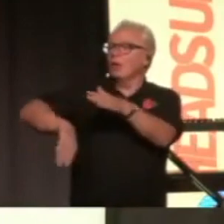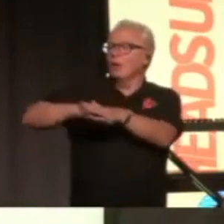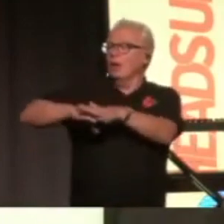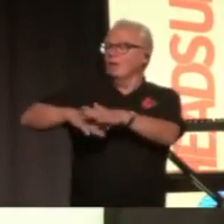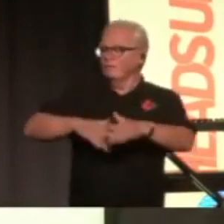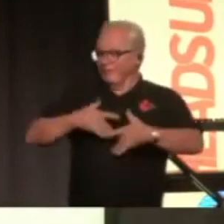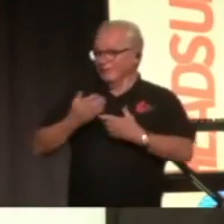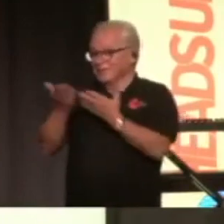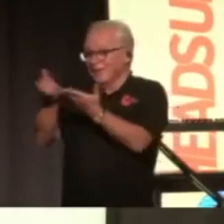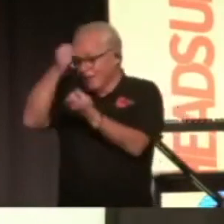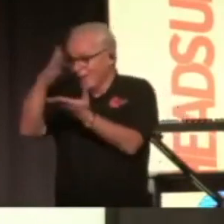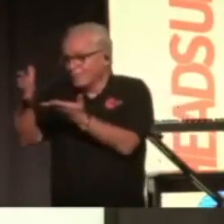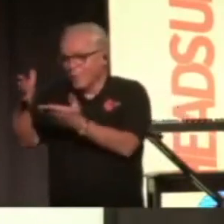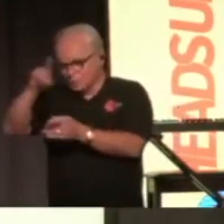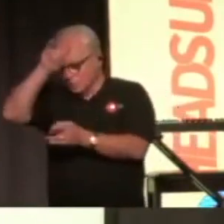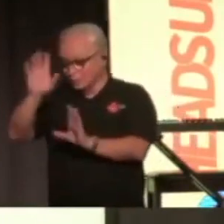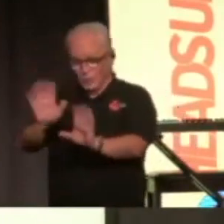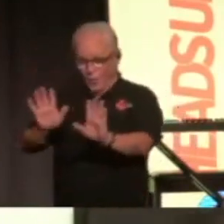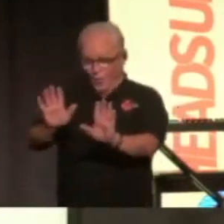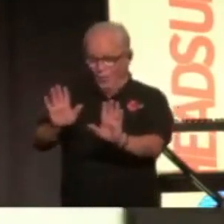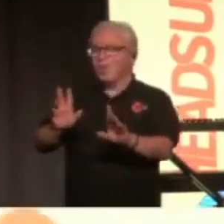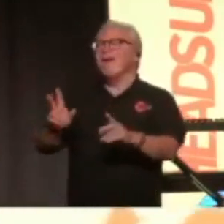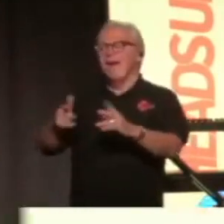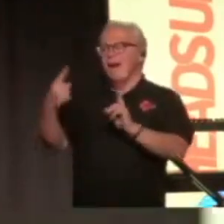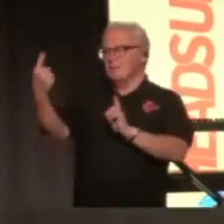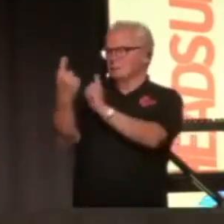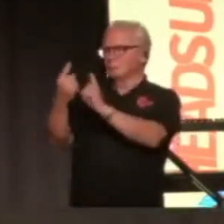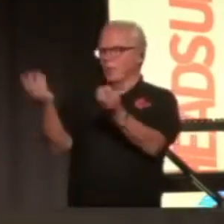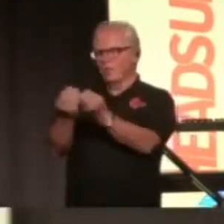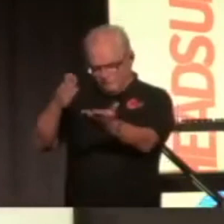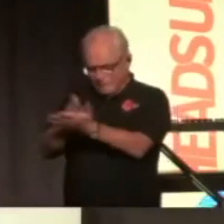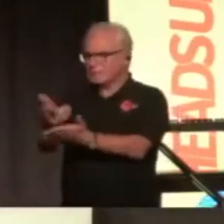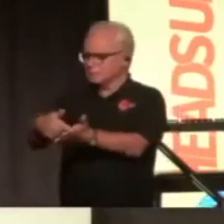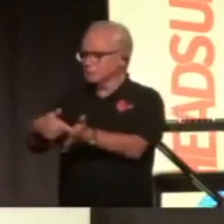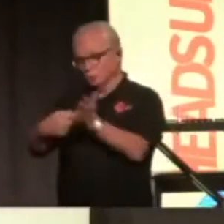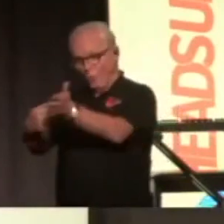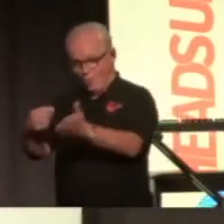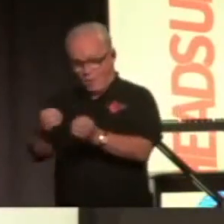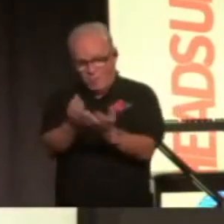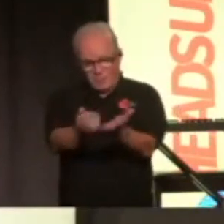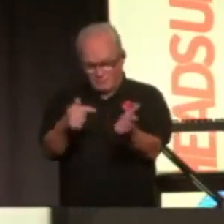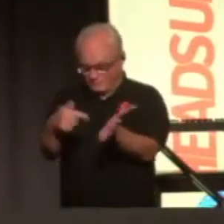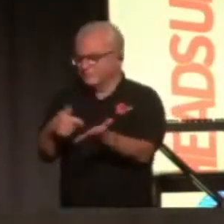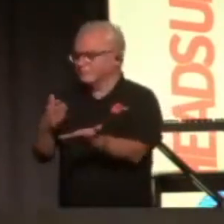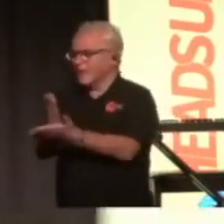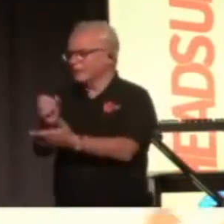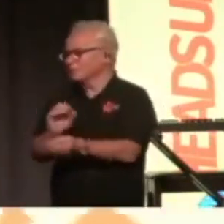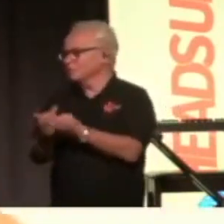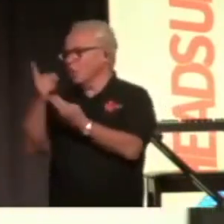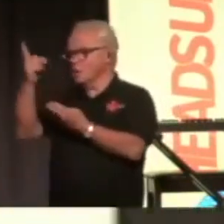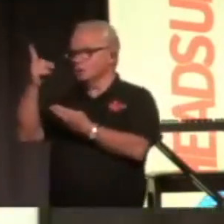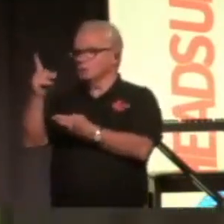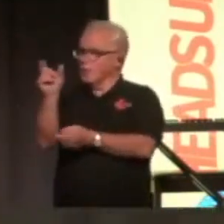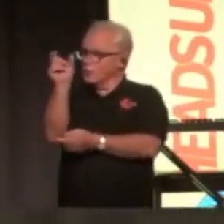Never approach the devil with your feelings. You need to approach the devil with the facts. Come on, the facts of God. The facts of the word